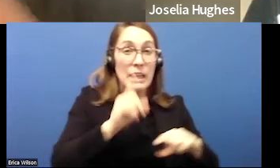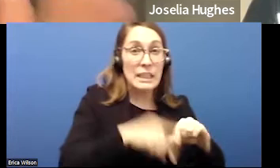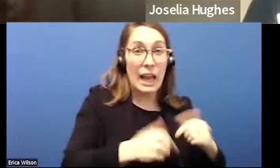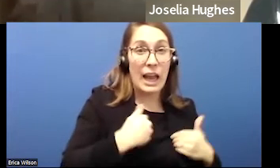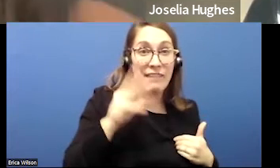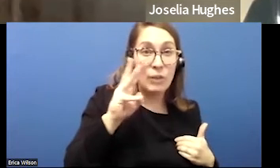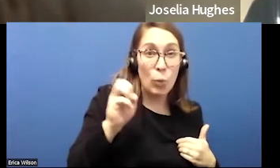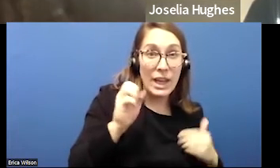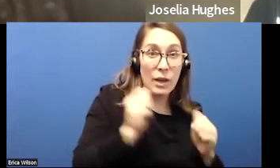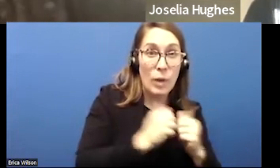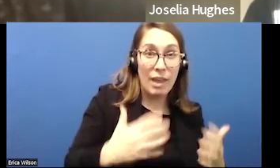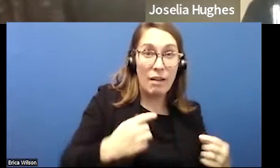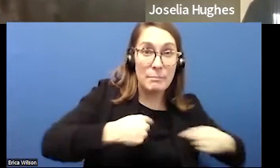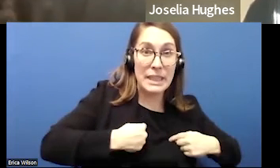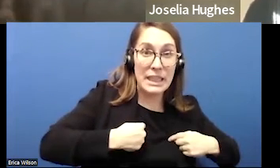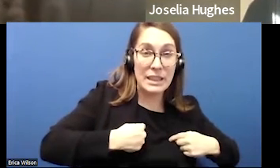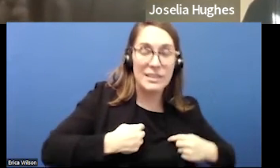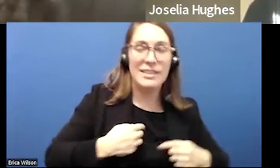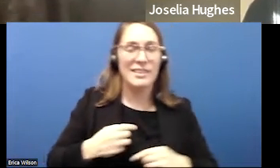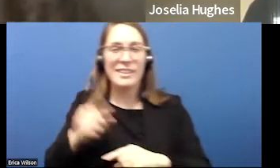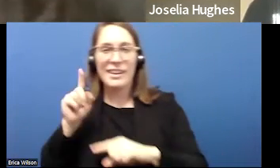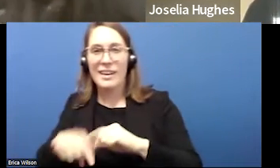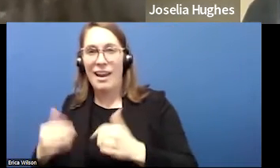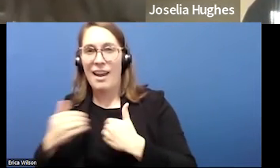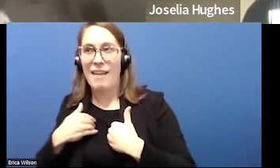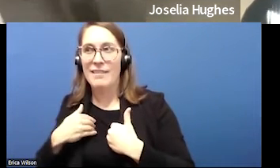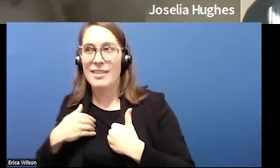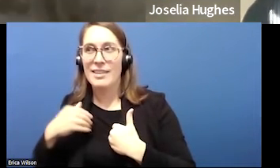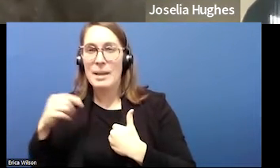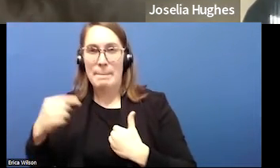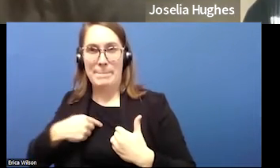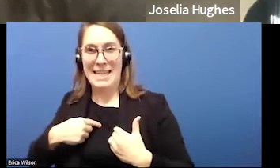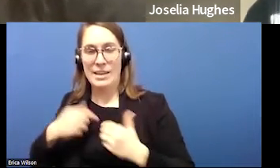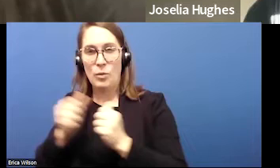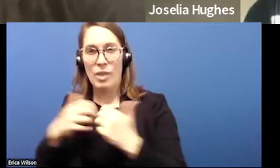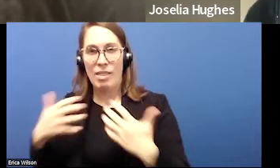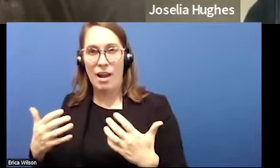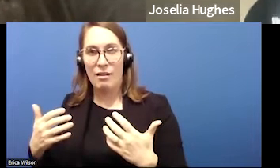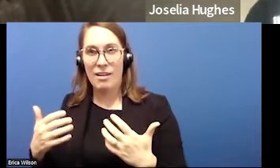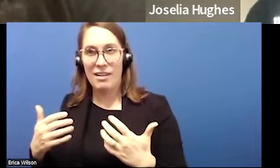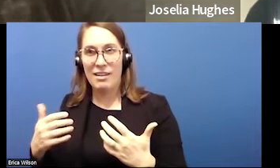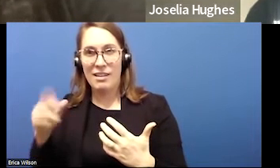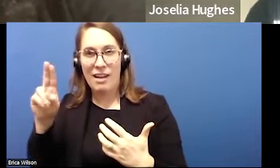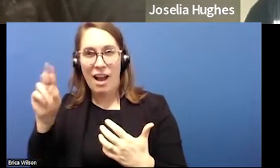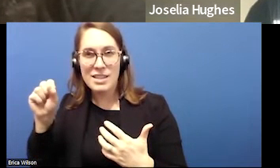But there's no we without me, right? Right. Right. There's no me without us or Mhm. we.